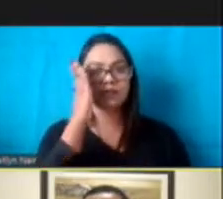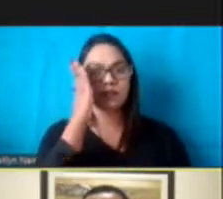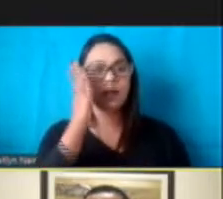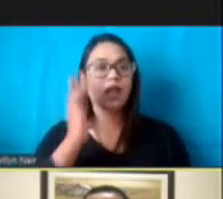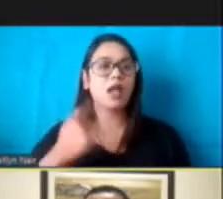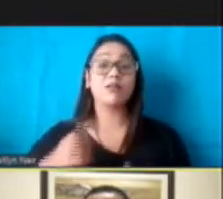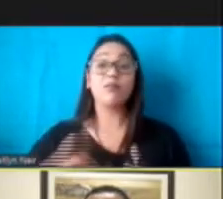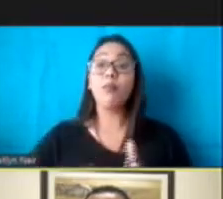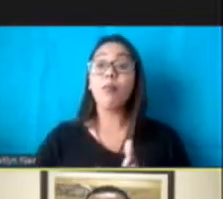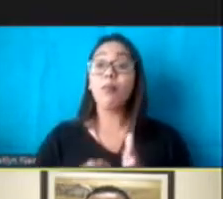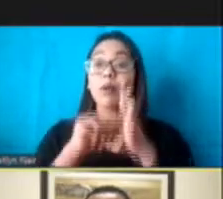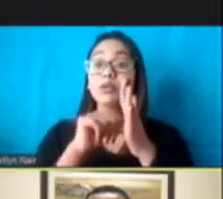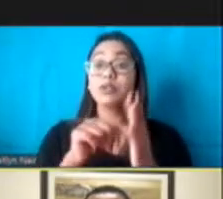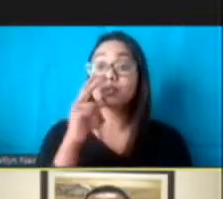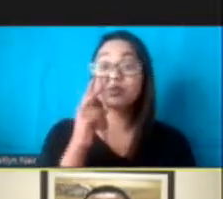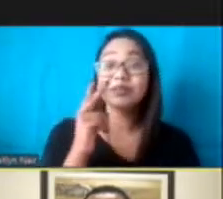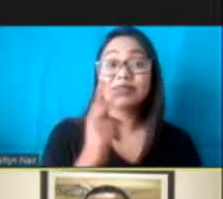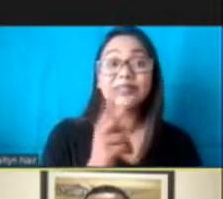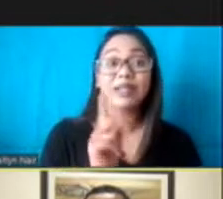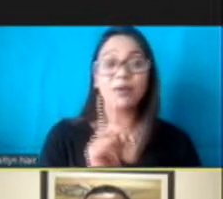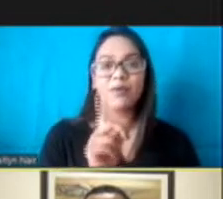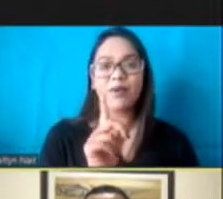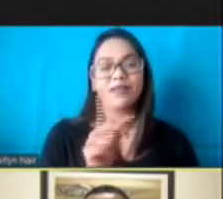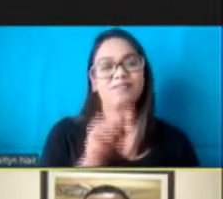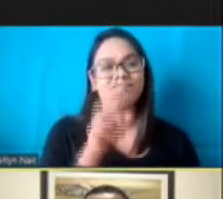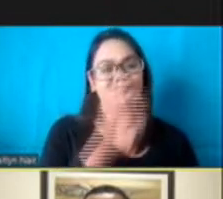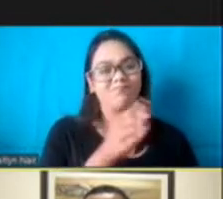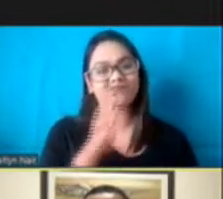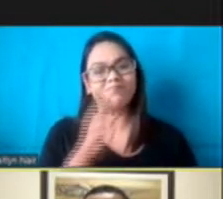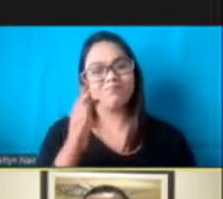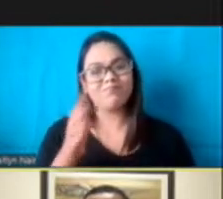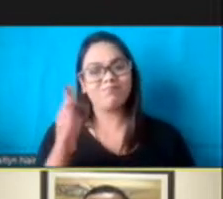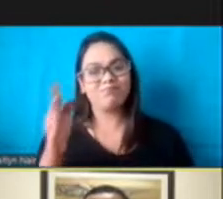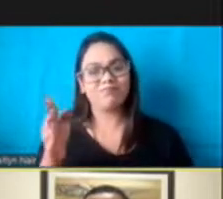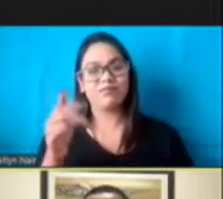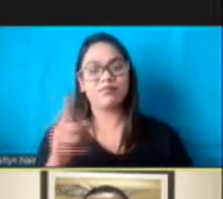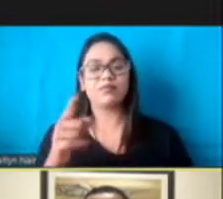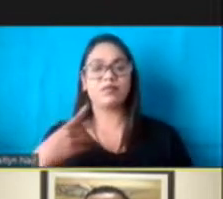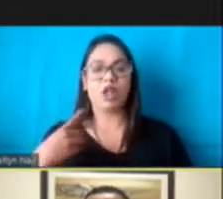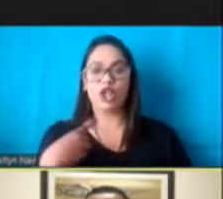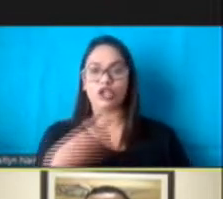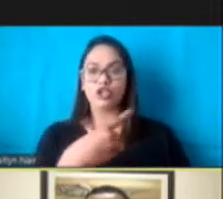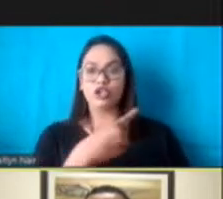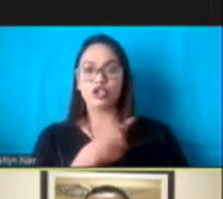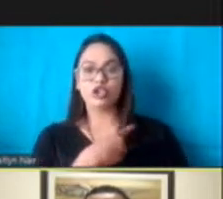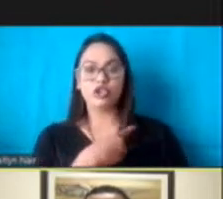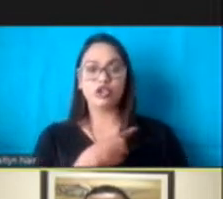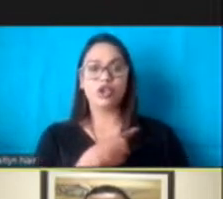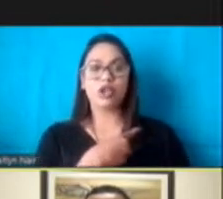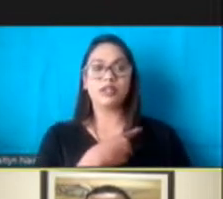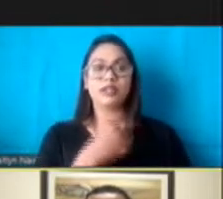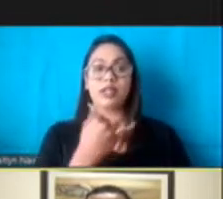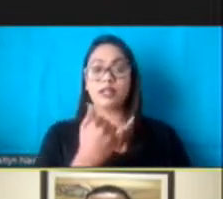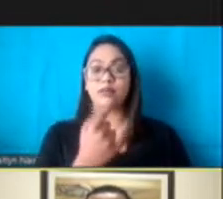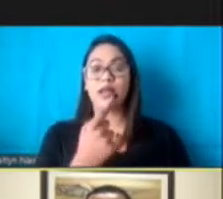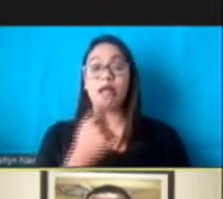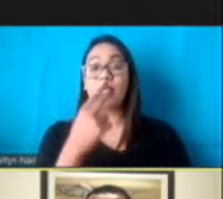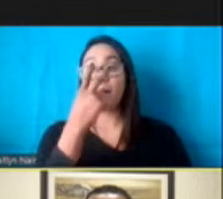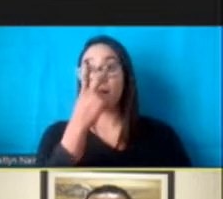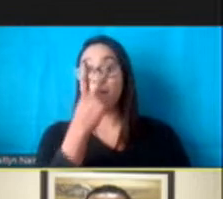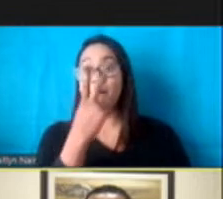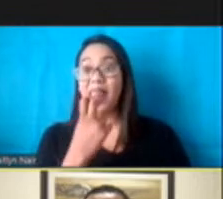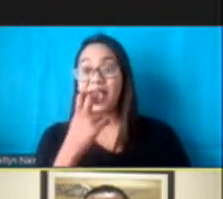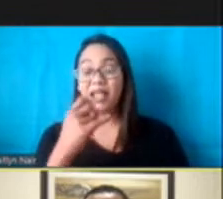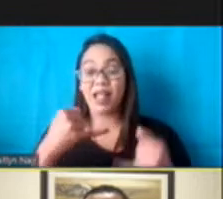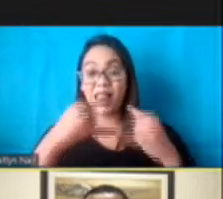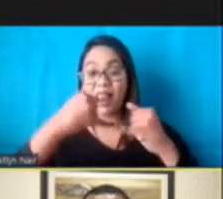out the following to you, very much in line of what you've just seen from Dr. Groom and Dr. Essop, is that the black line is the increase in active